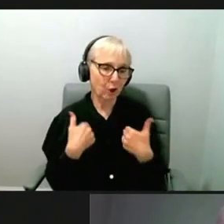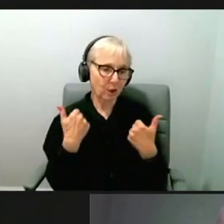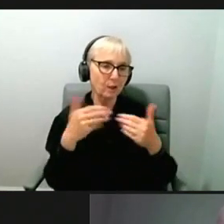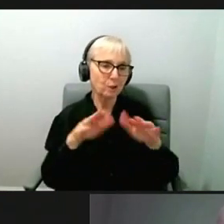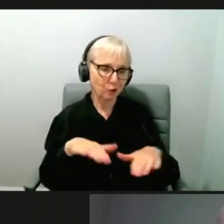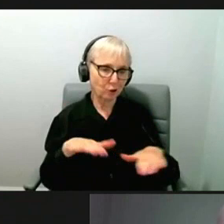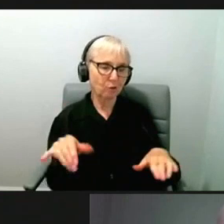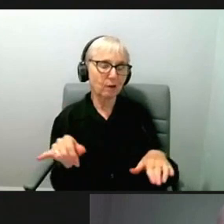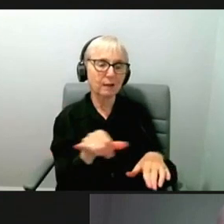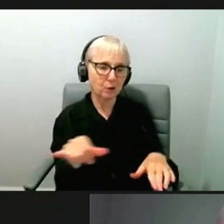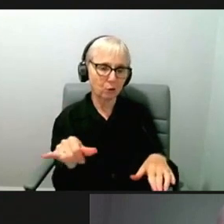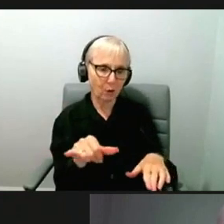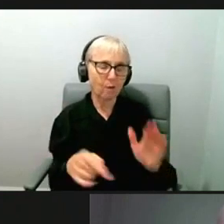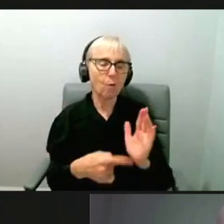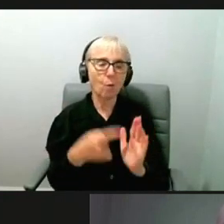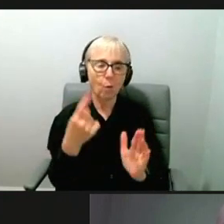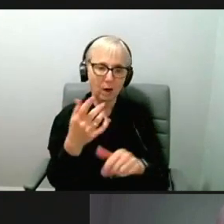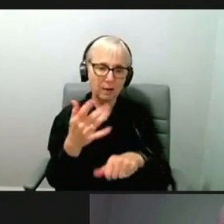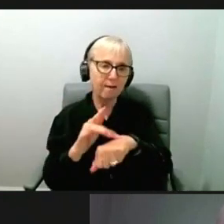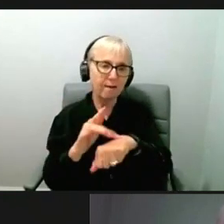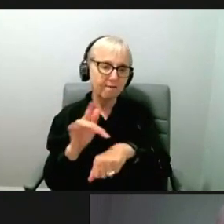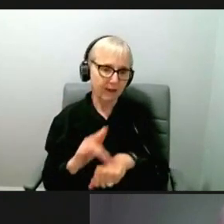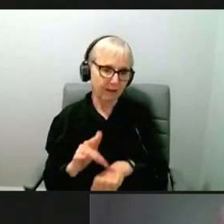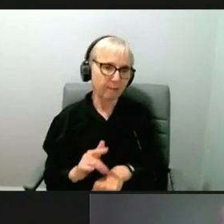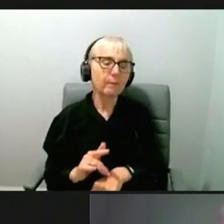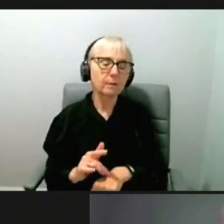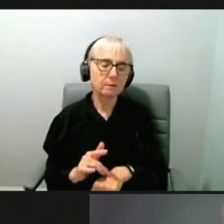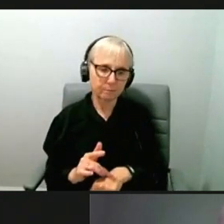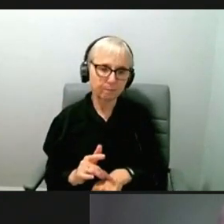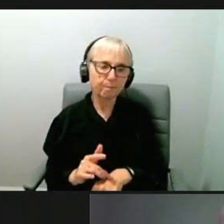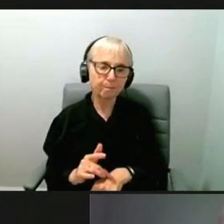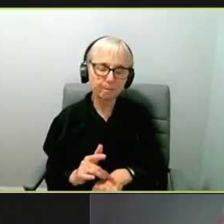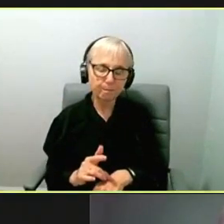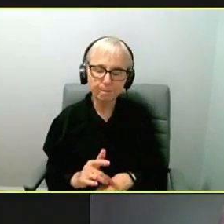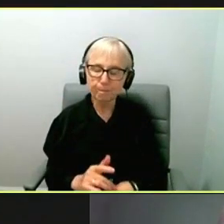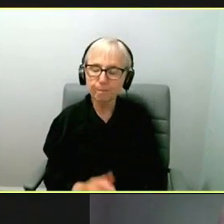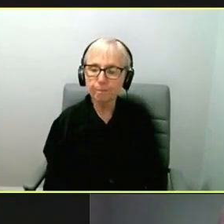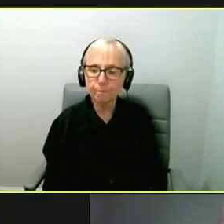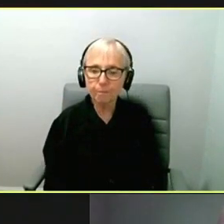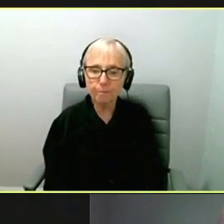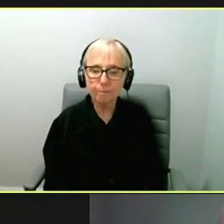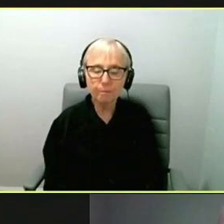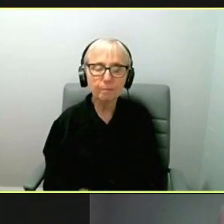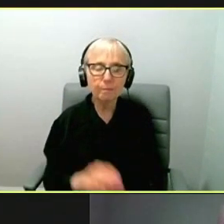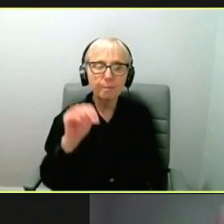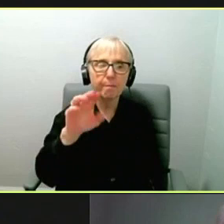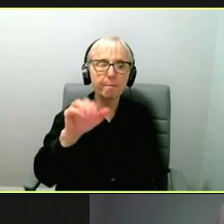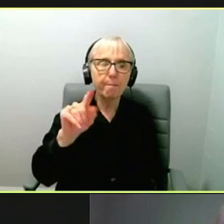once they've become available. Right, Meg Wingert, you're up.